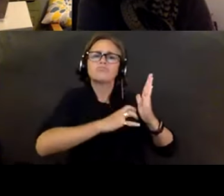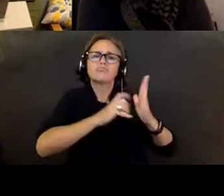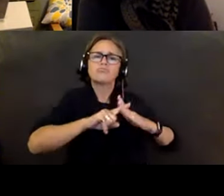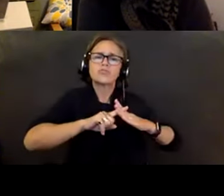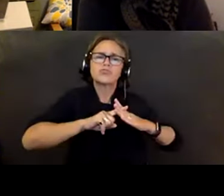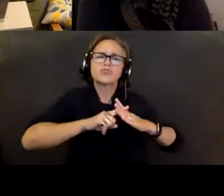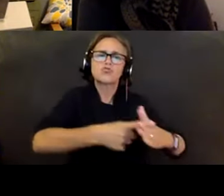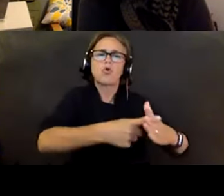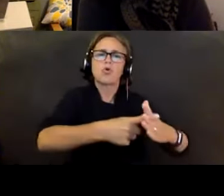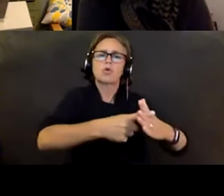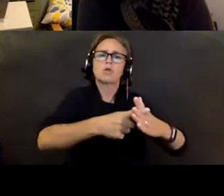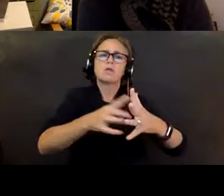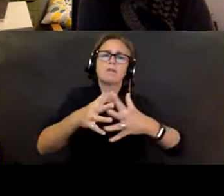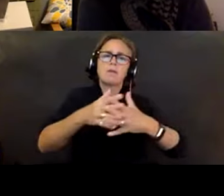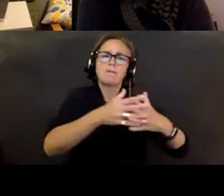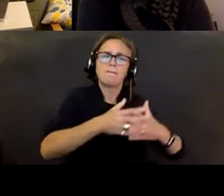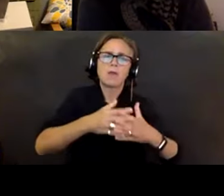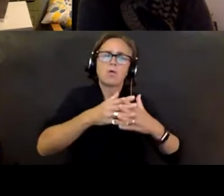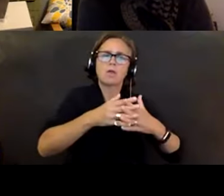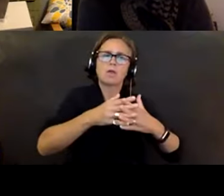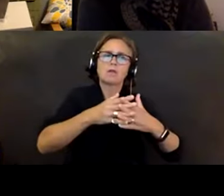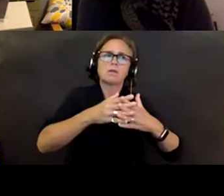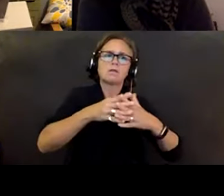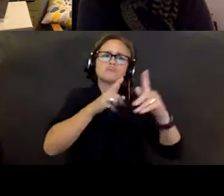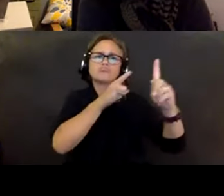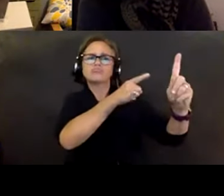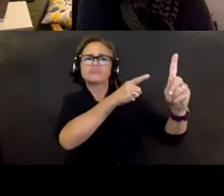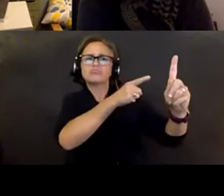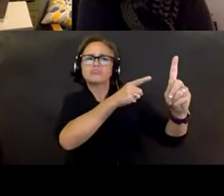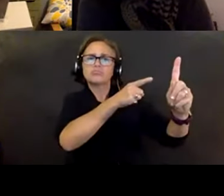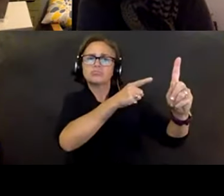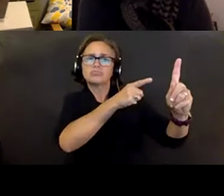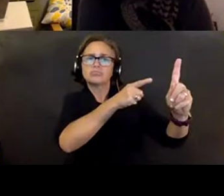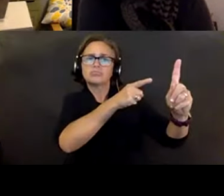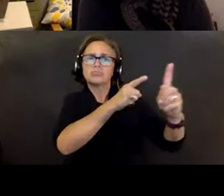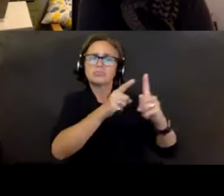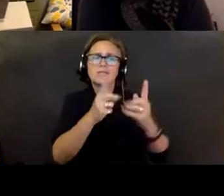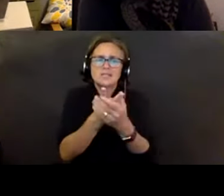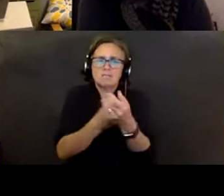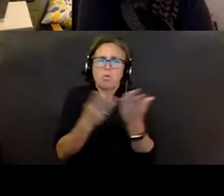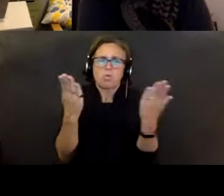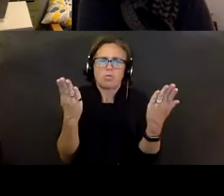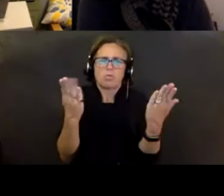grays, that I don't know, and I want the doctor to take this up, I don't know how we're going to have that conversation.